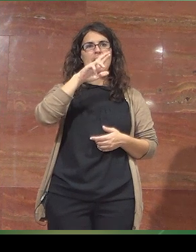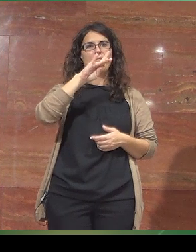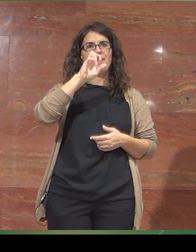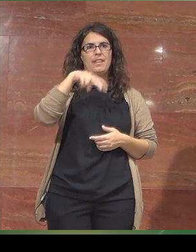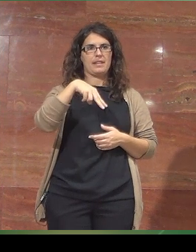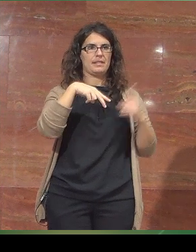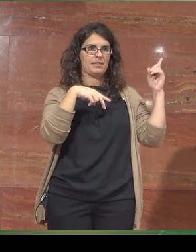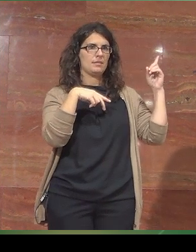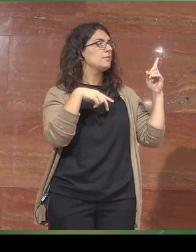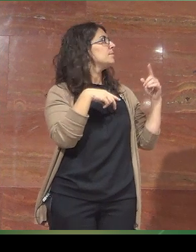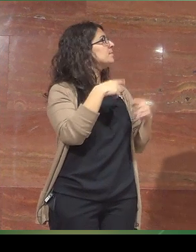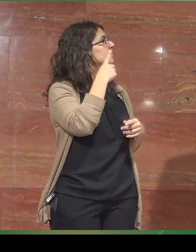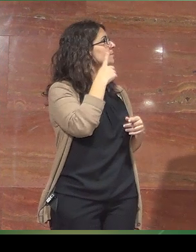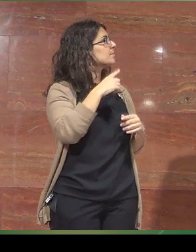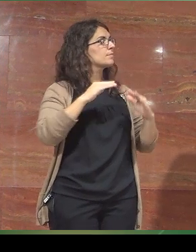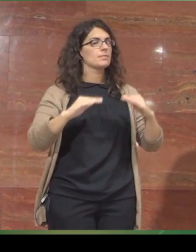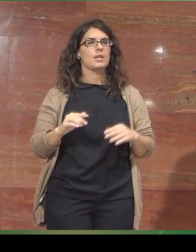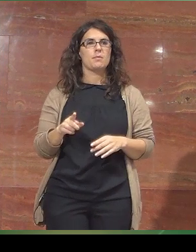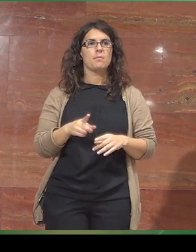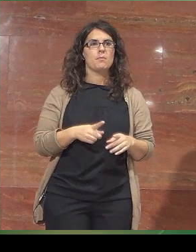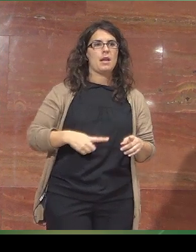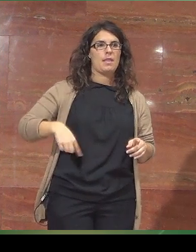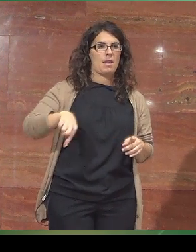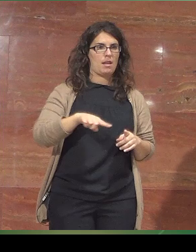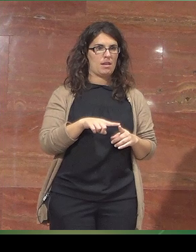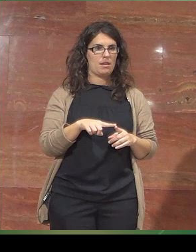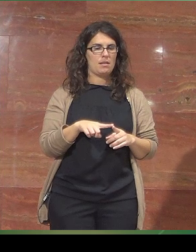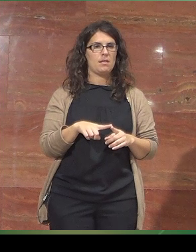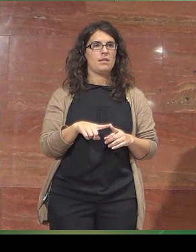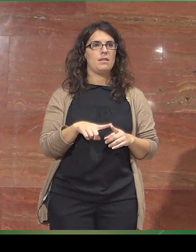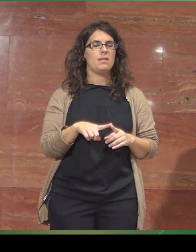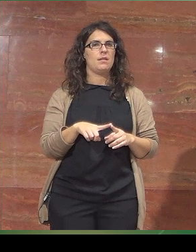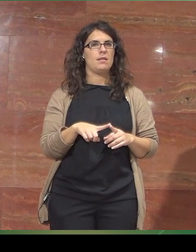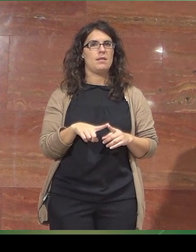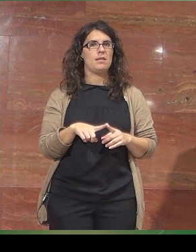It shows a strong east-west connection on Longacre.